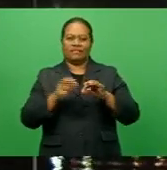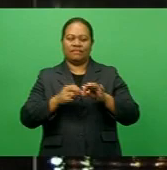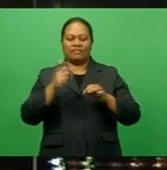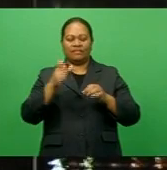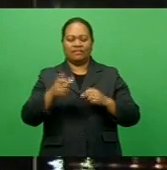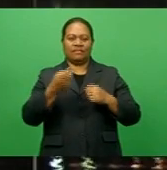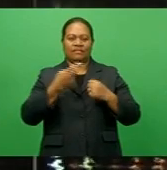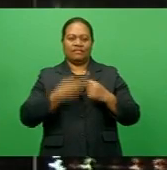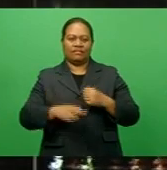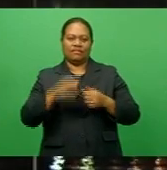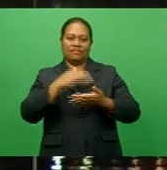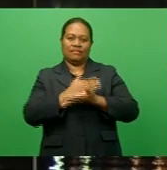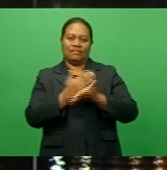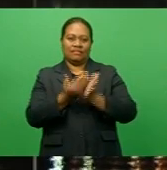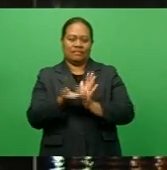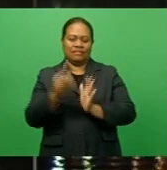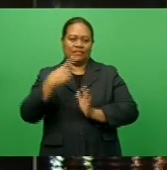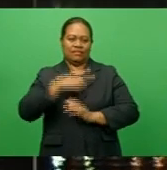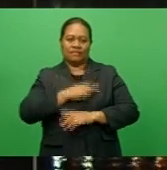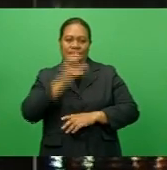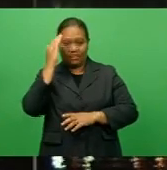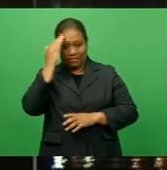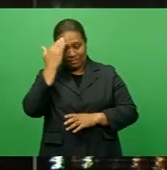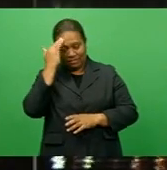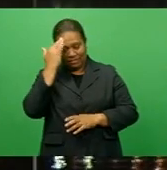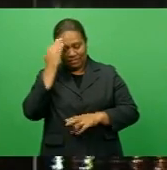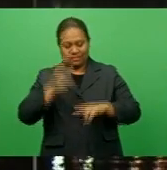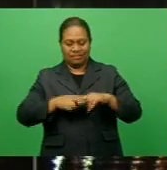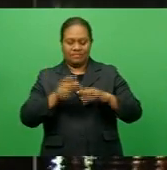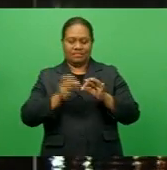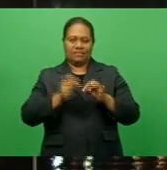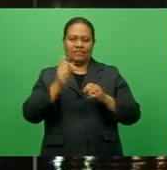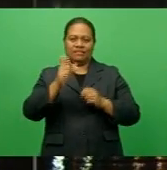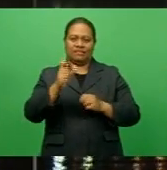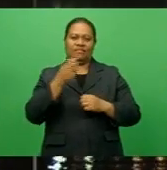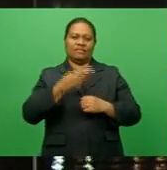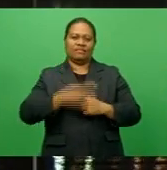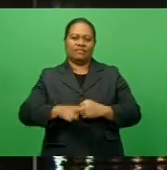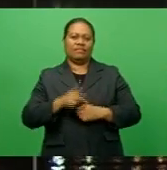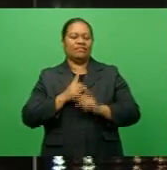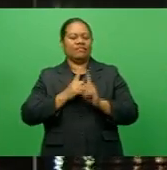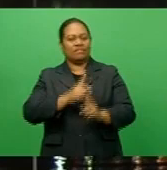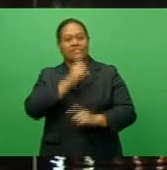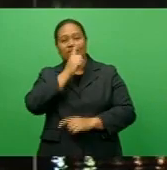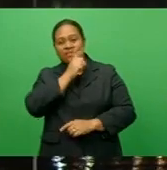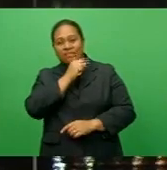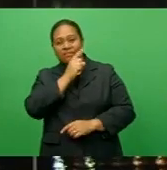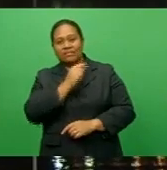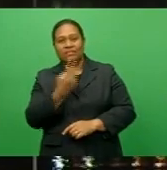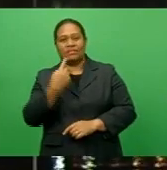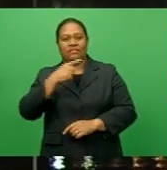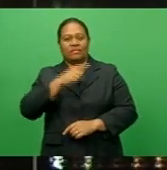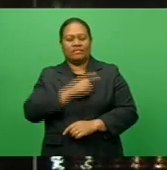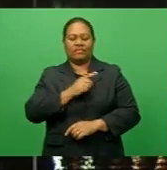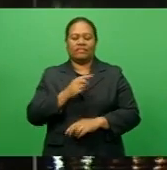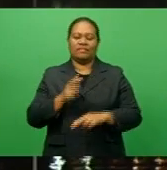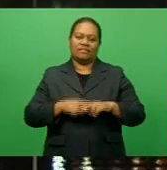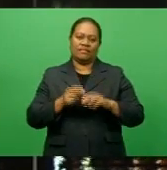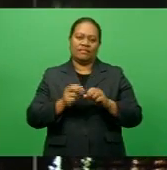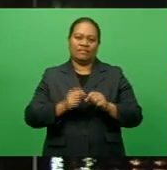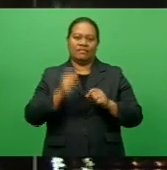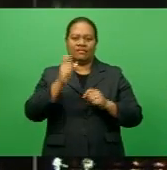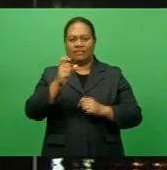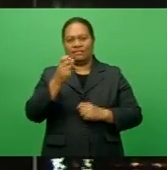fbcnews@fbc.com.fj or share it with us via our Facebook page FBC News. You can also follow and tweet at FBC News or hashtag FBC